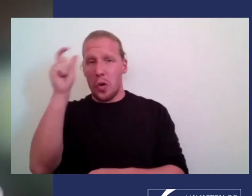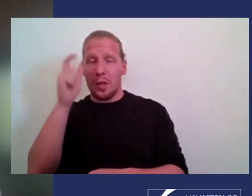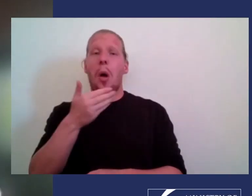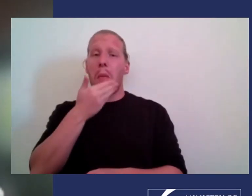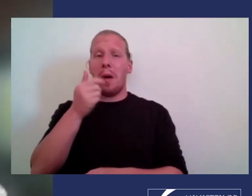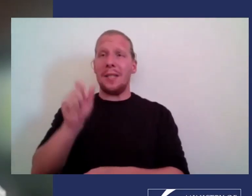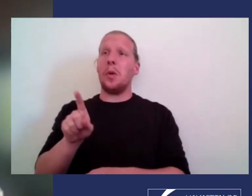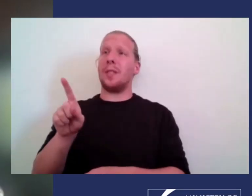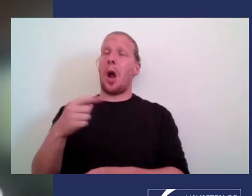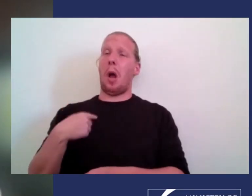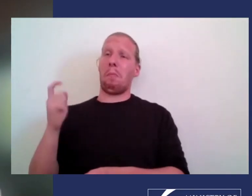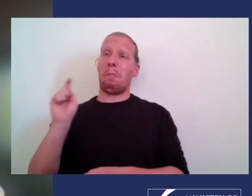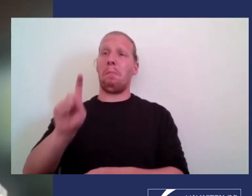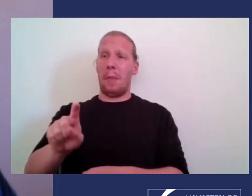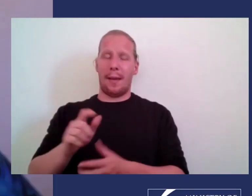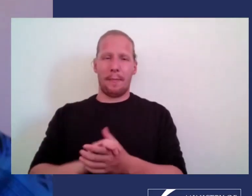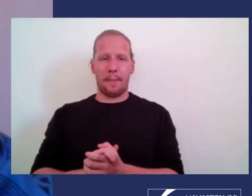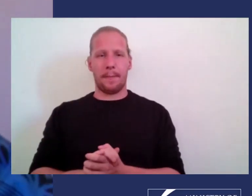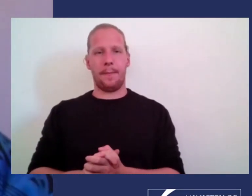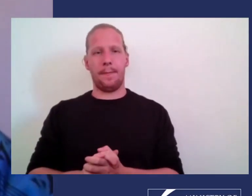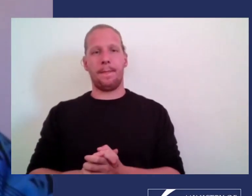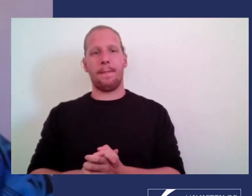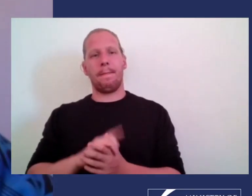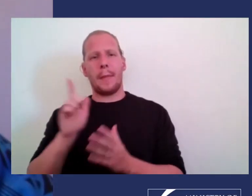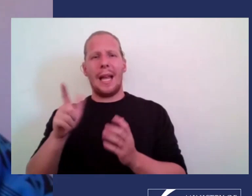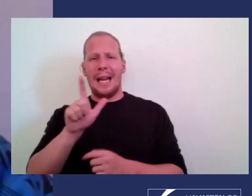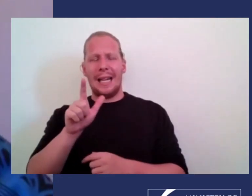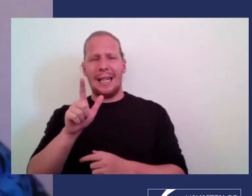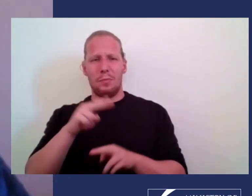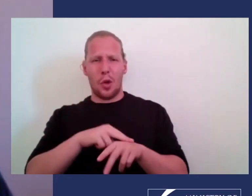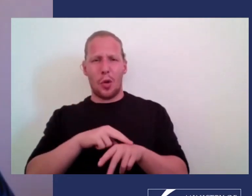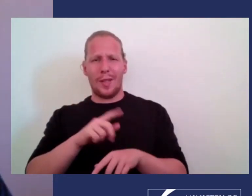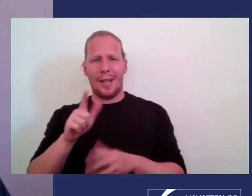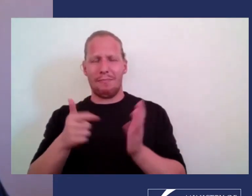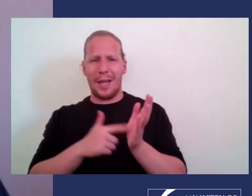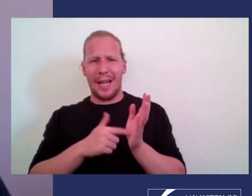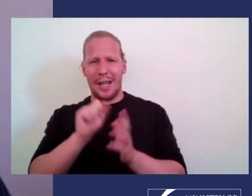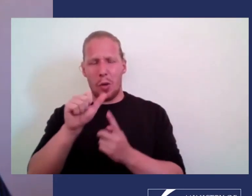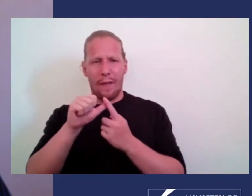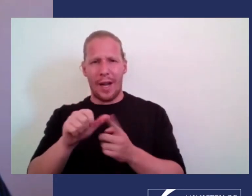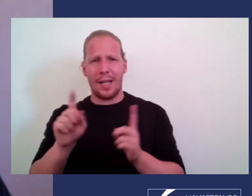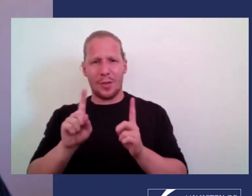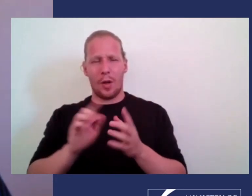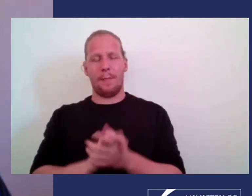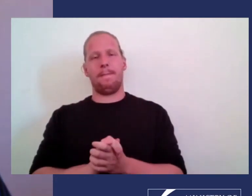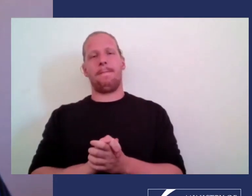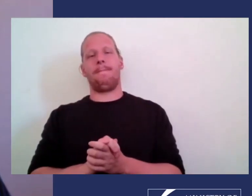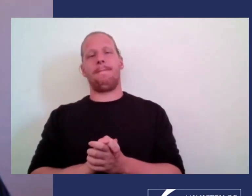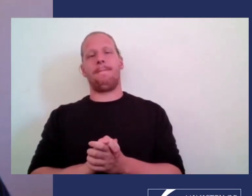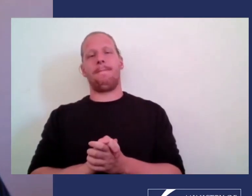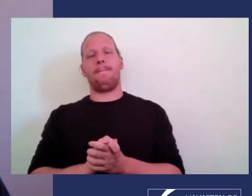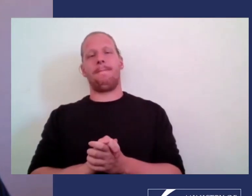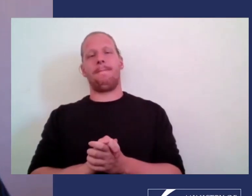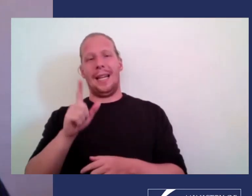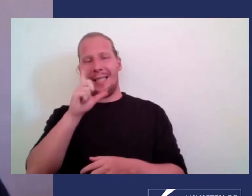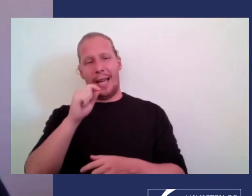another day. Yeah, what's your advice, Lily? Yeah, I think that, you control the things that you can control. And so